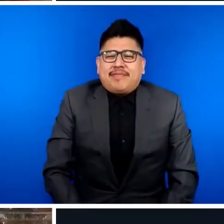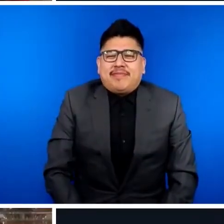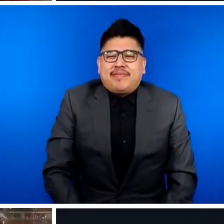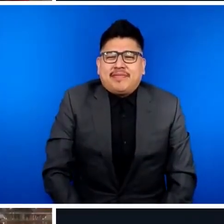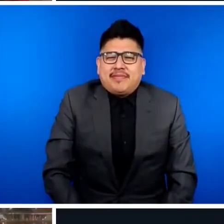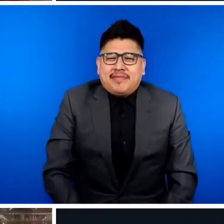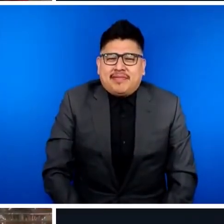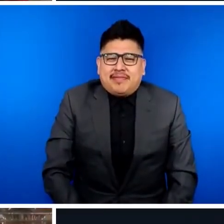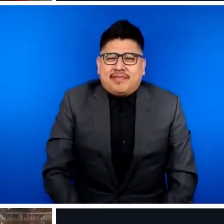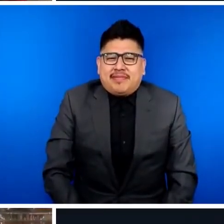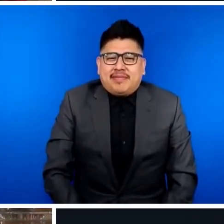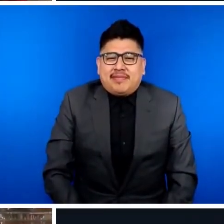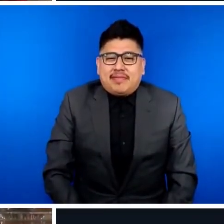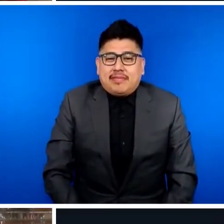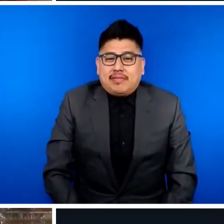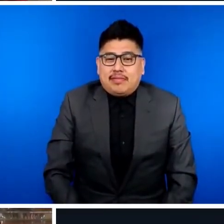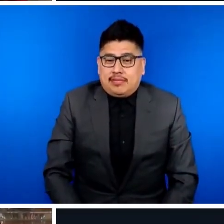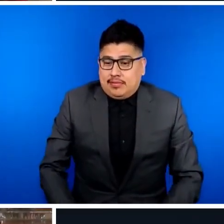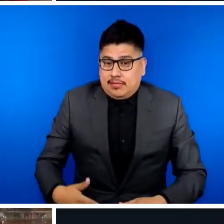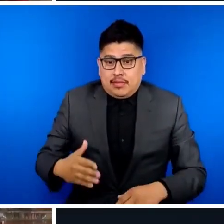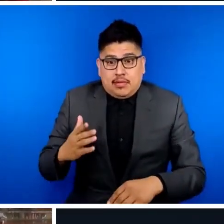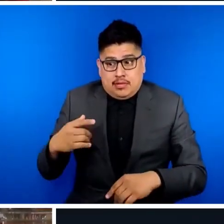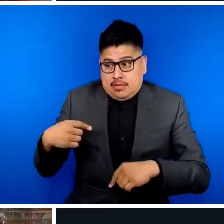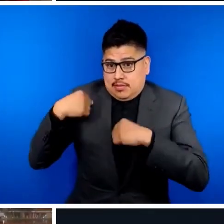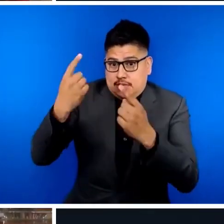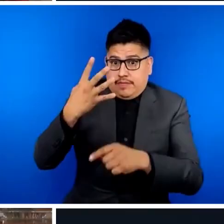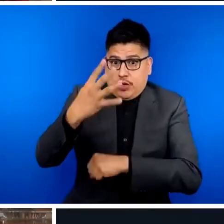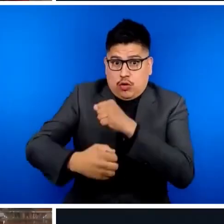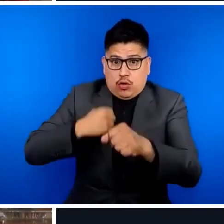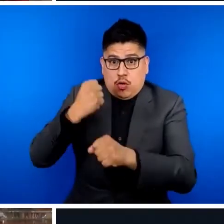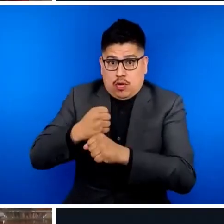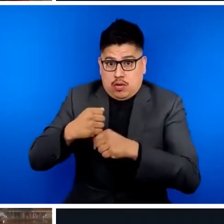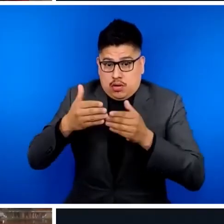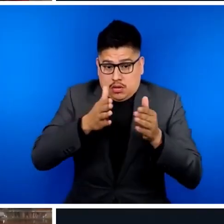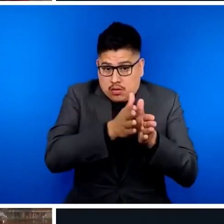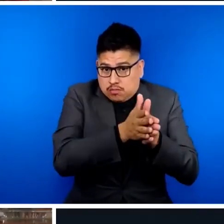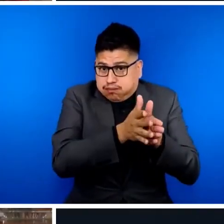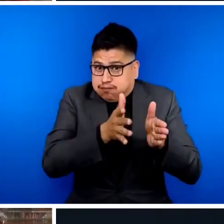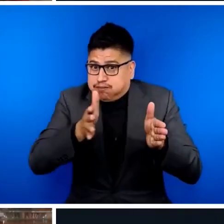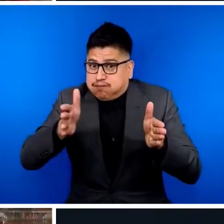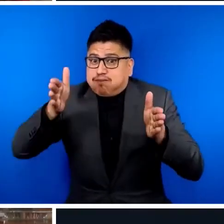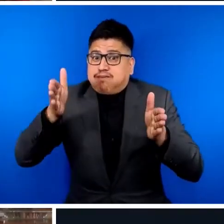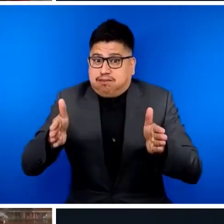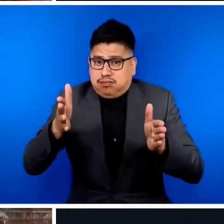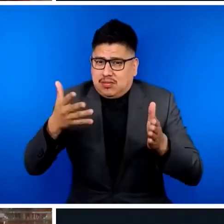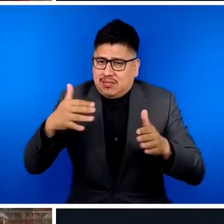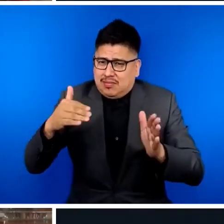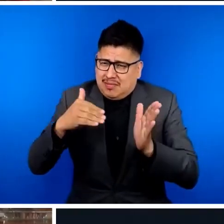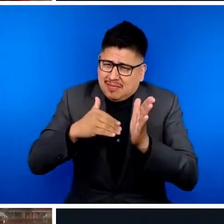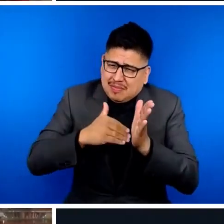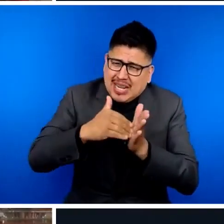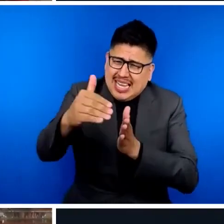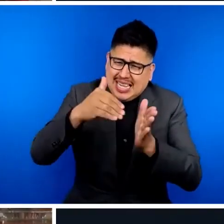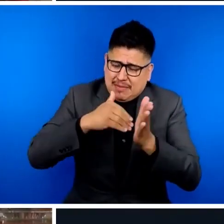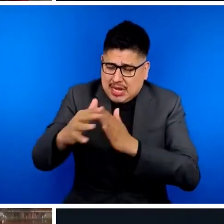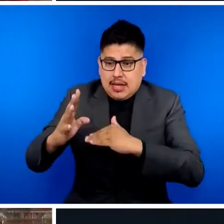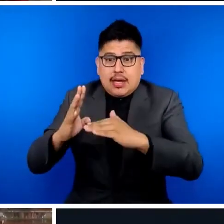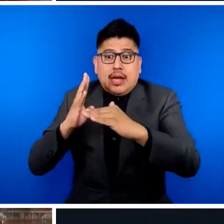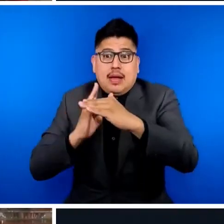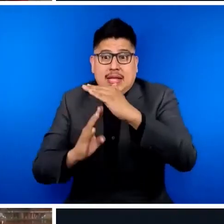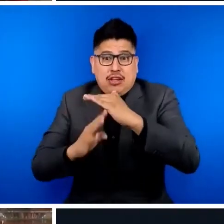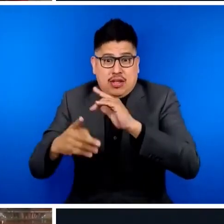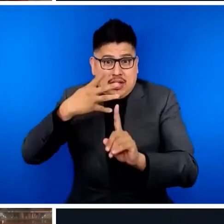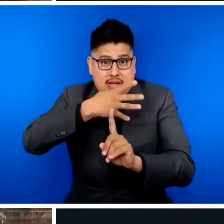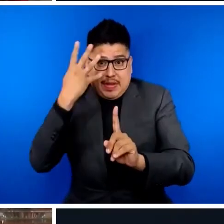After 4 years in which millions and millions of illegal aliens poured across our borders, totally unvetted and unchecked,